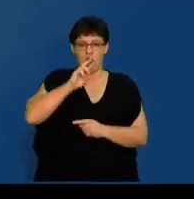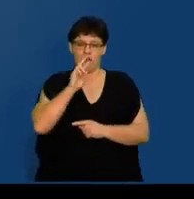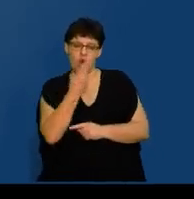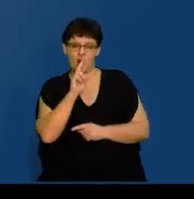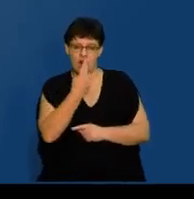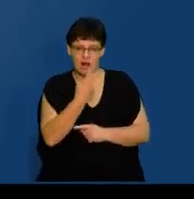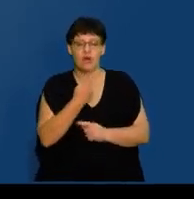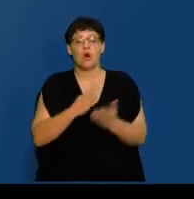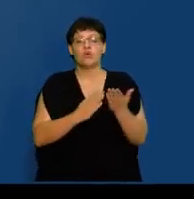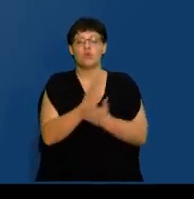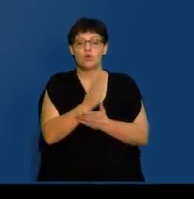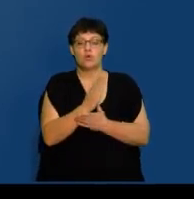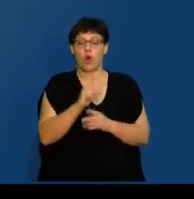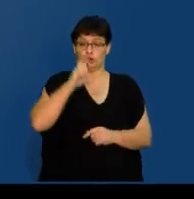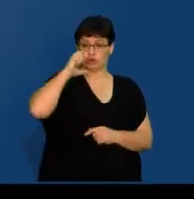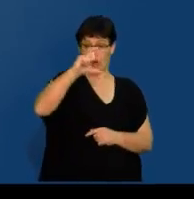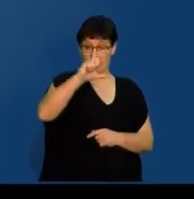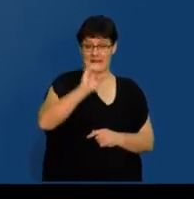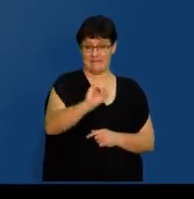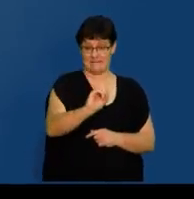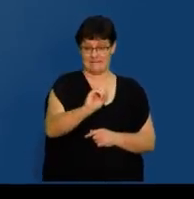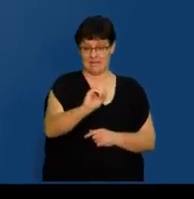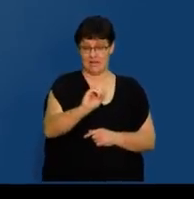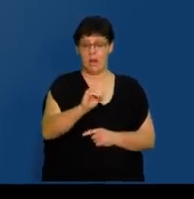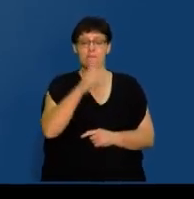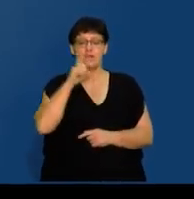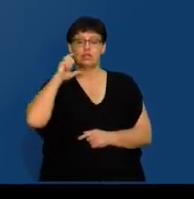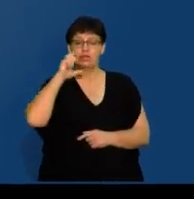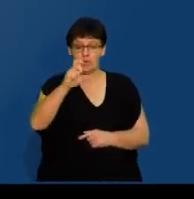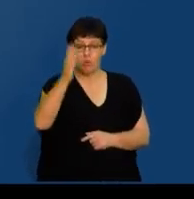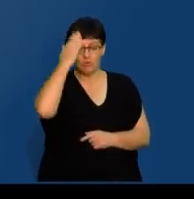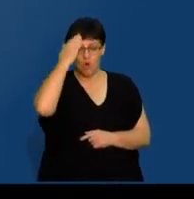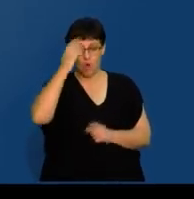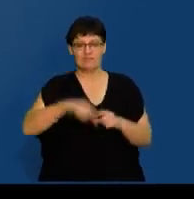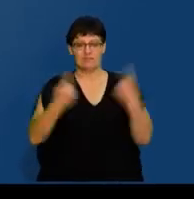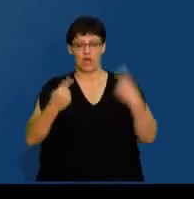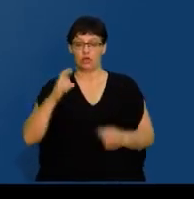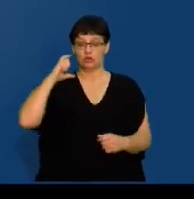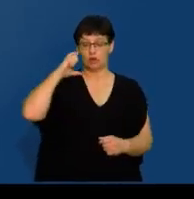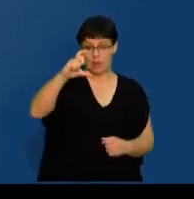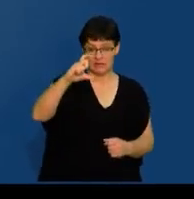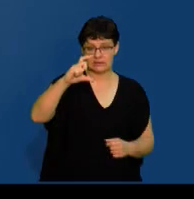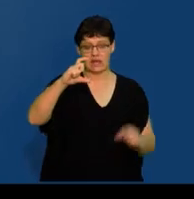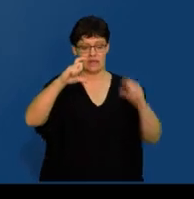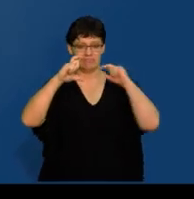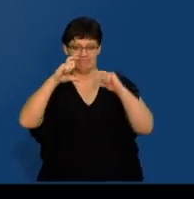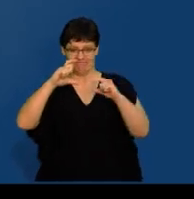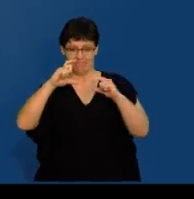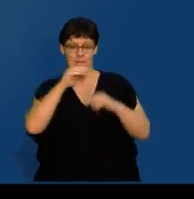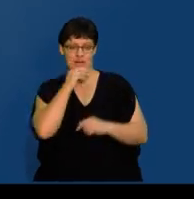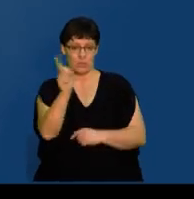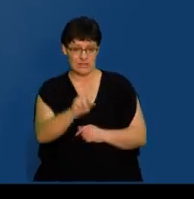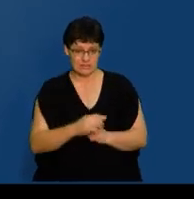a dominant allele. And by dominant, we should know the difference between what dominant and recessive